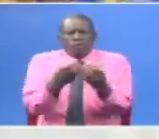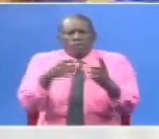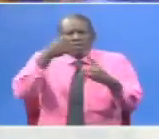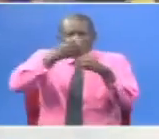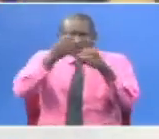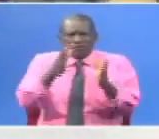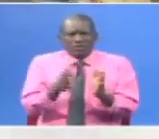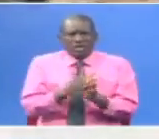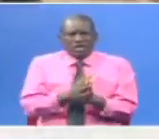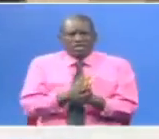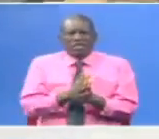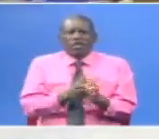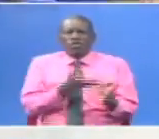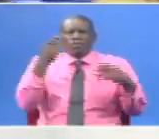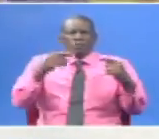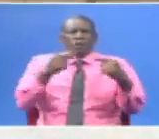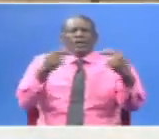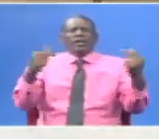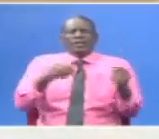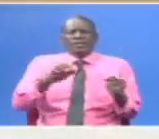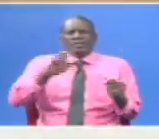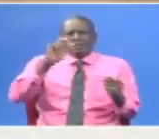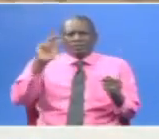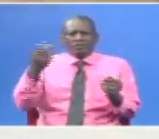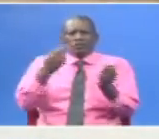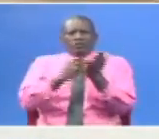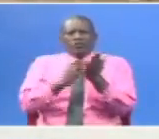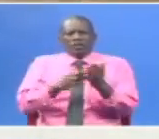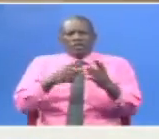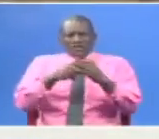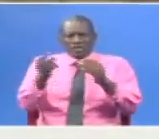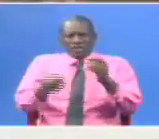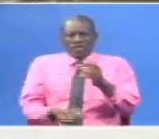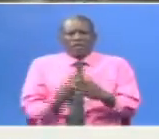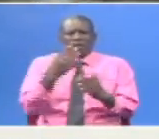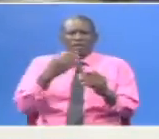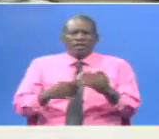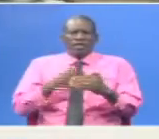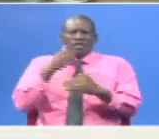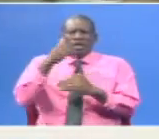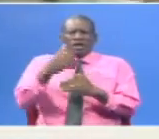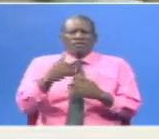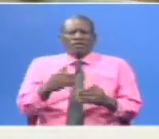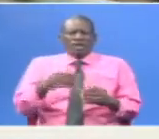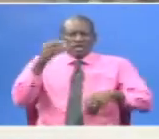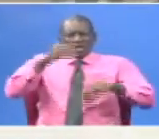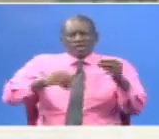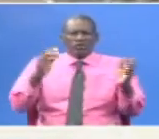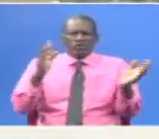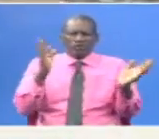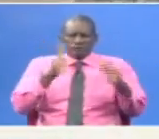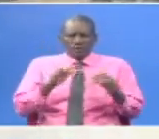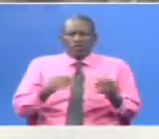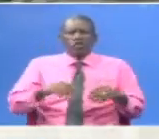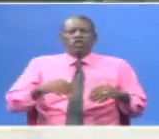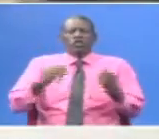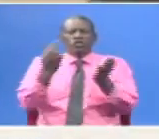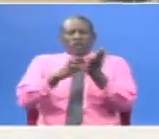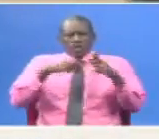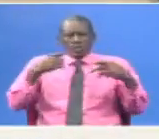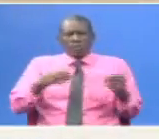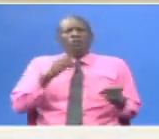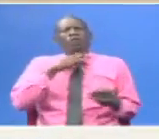and dissenting voices began to surface. But even after the dust from the election settled, Ugandan citizens cried